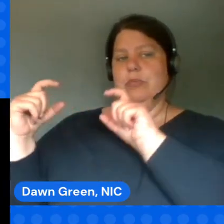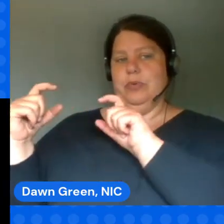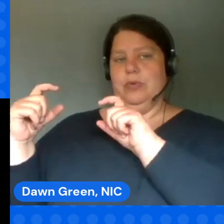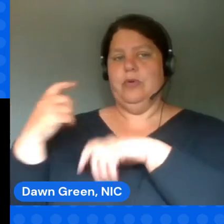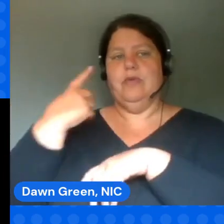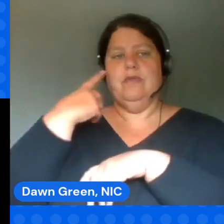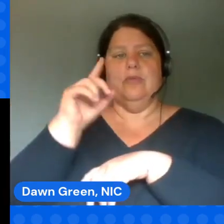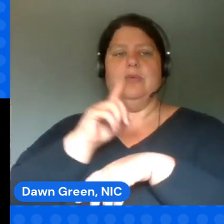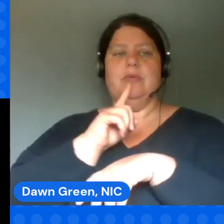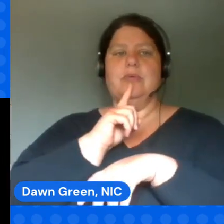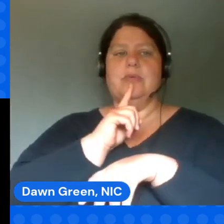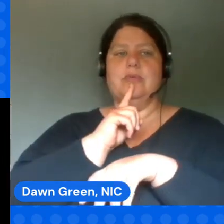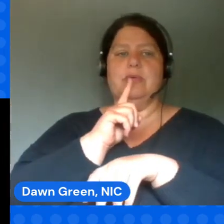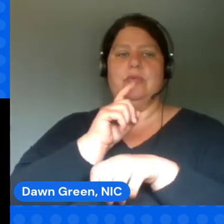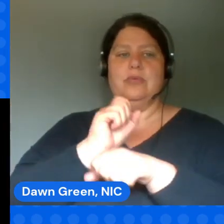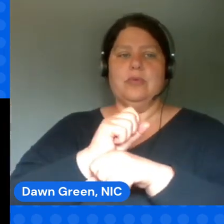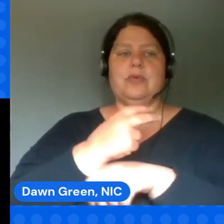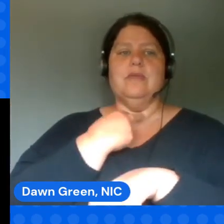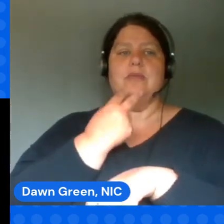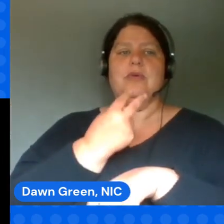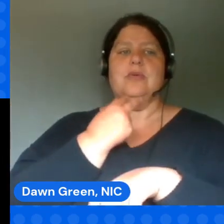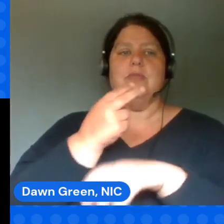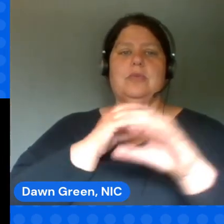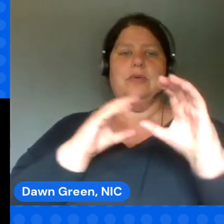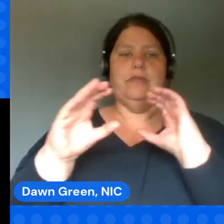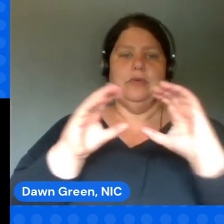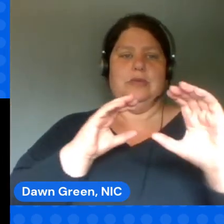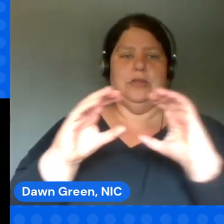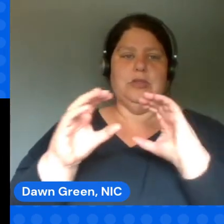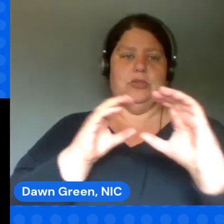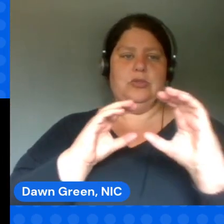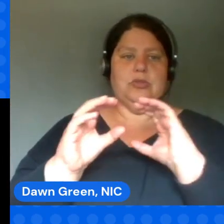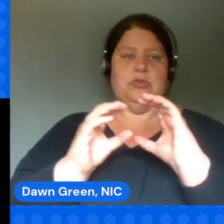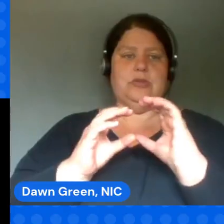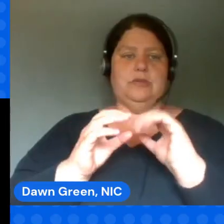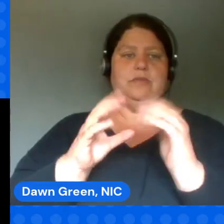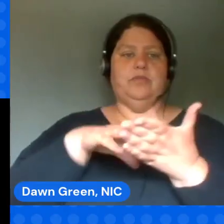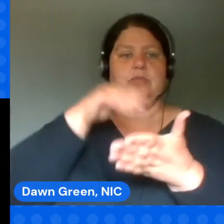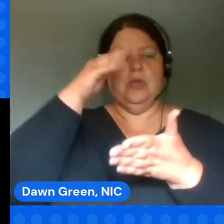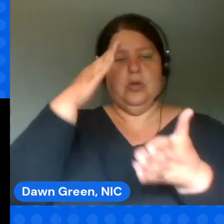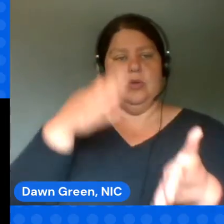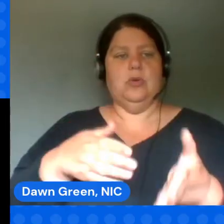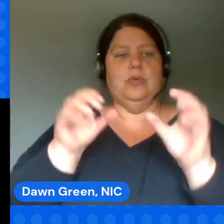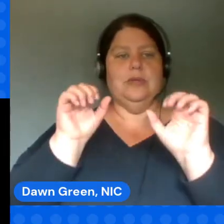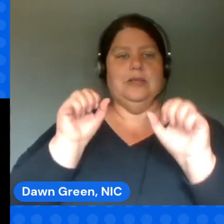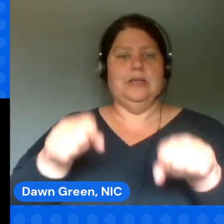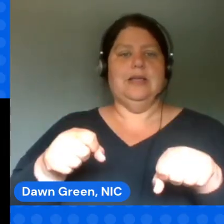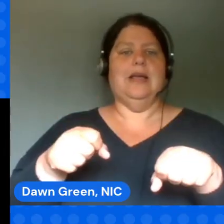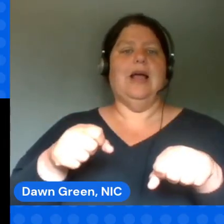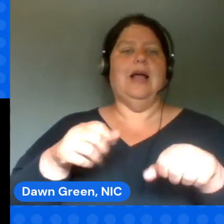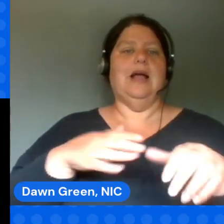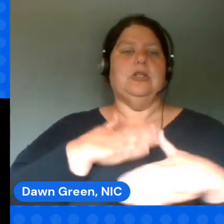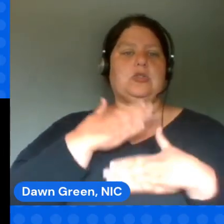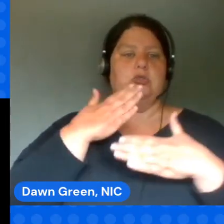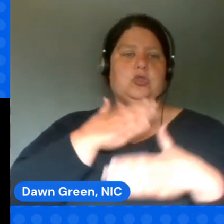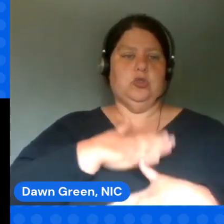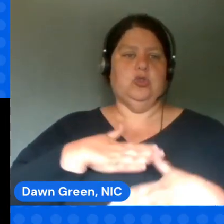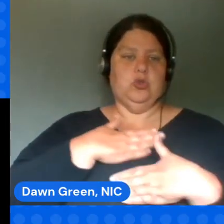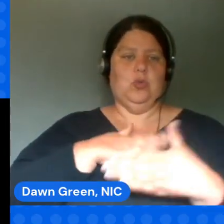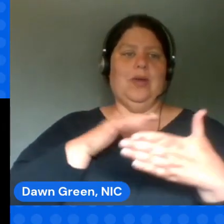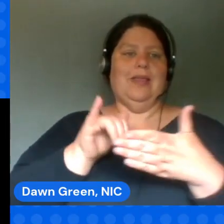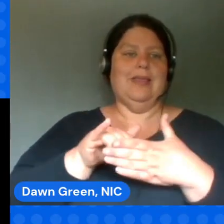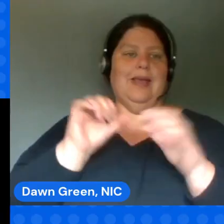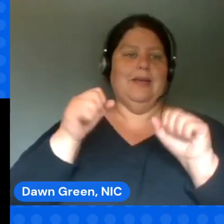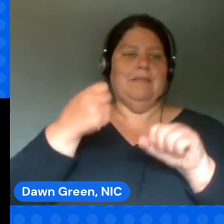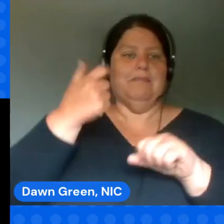actual verbal conversations. And so the students will get a joy out of that by being able to hear their voices